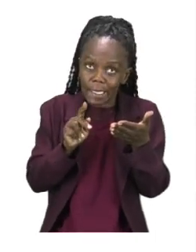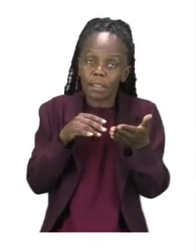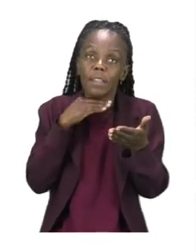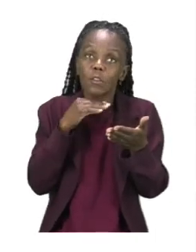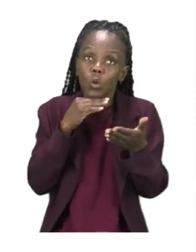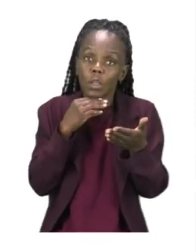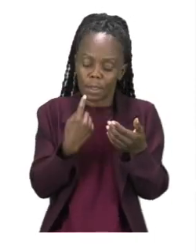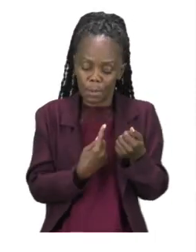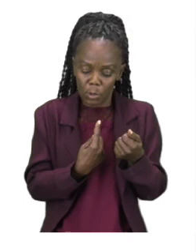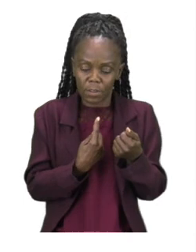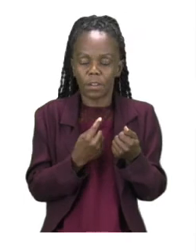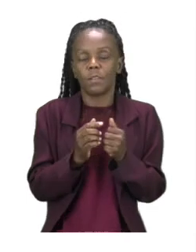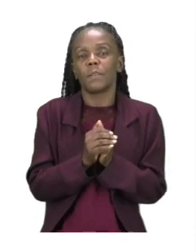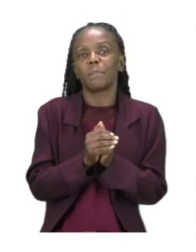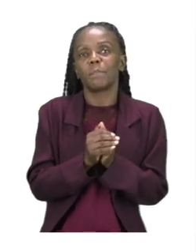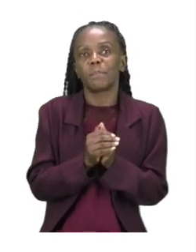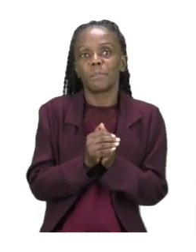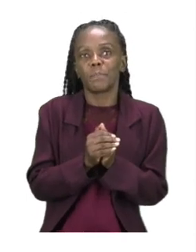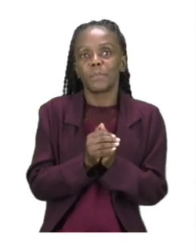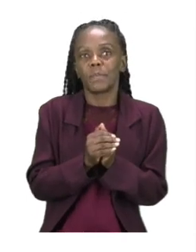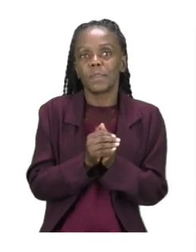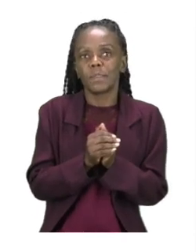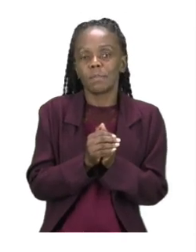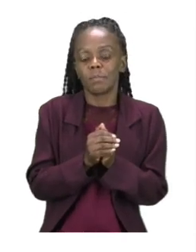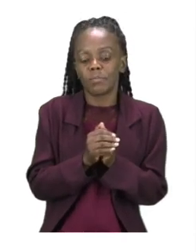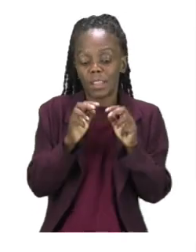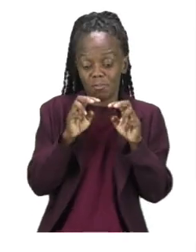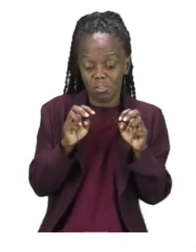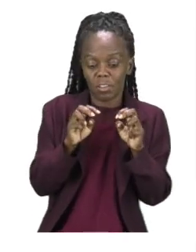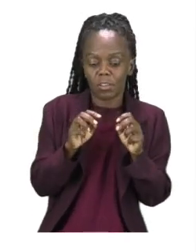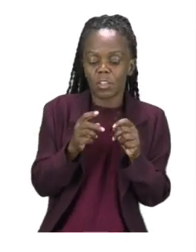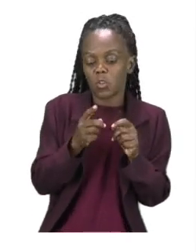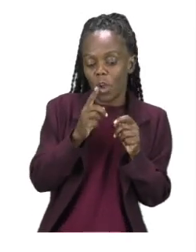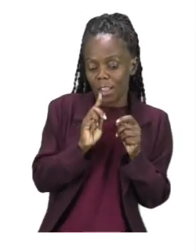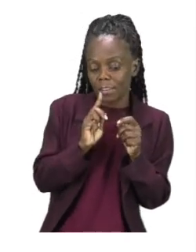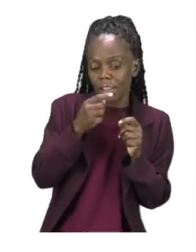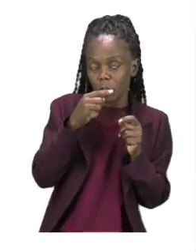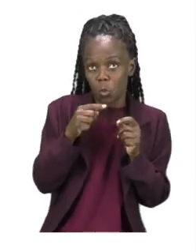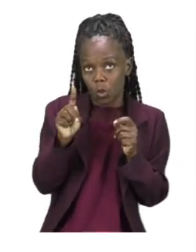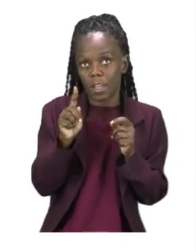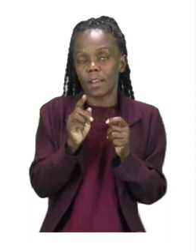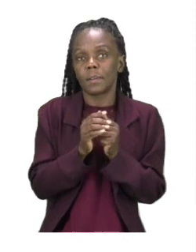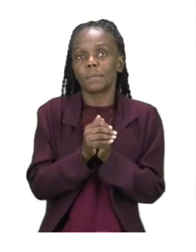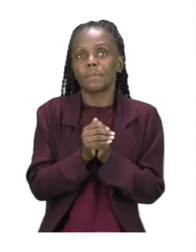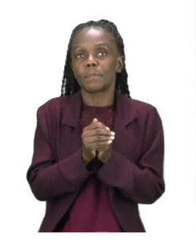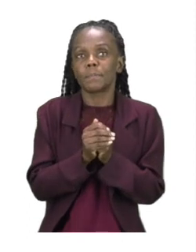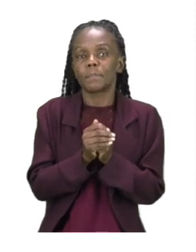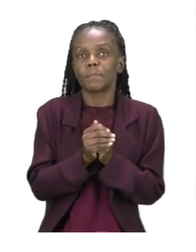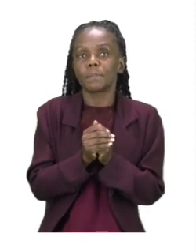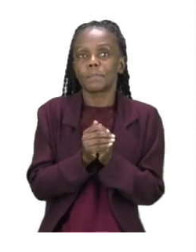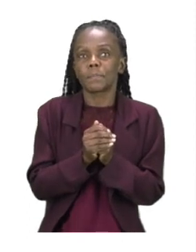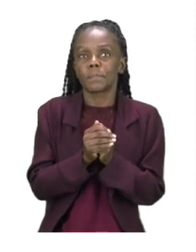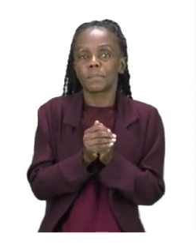the story by yourself to check your answers. Make sure you have circled the correct answer